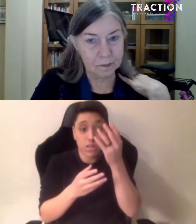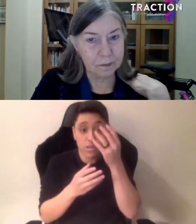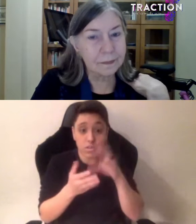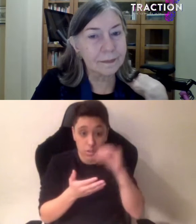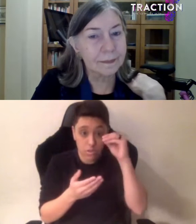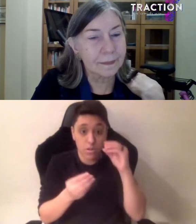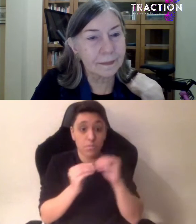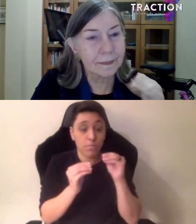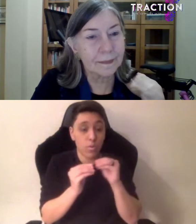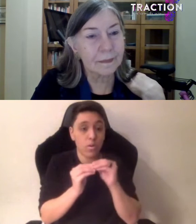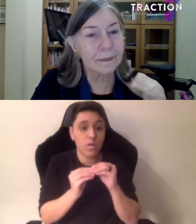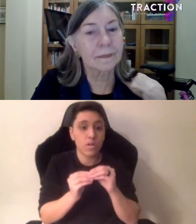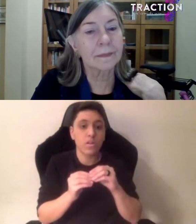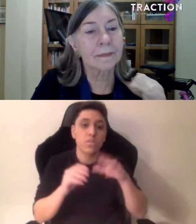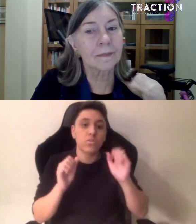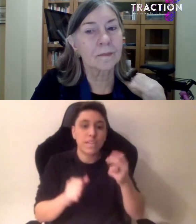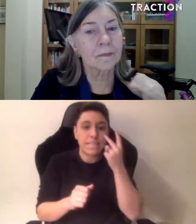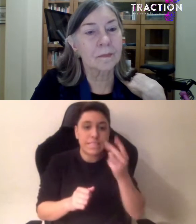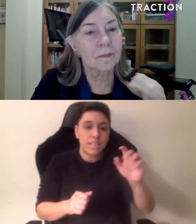tractionpnw.org.